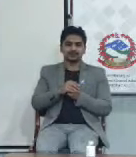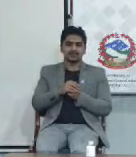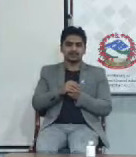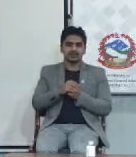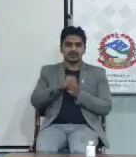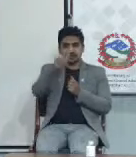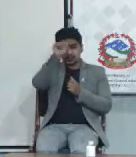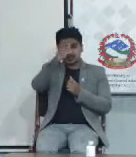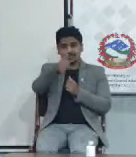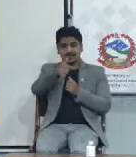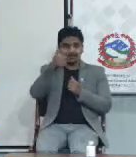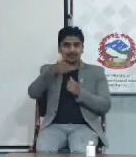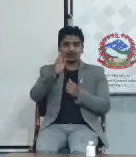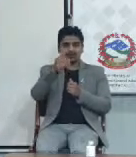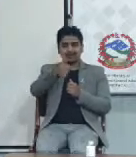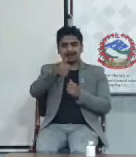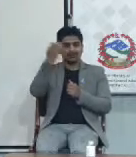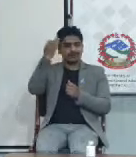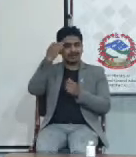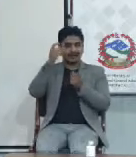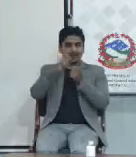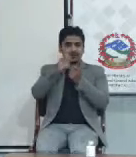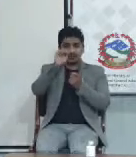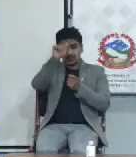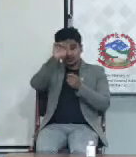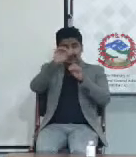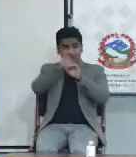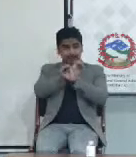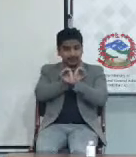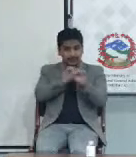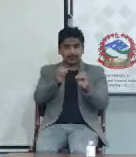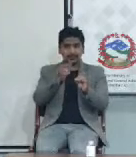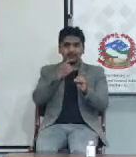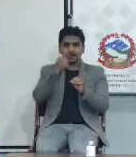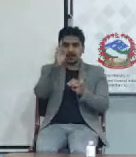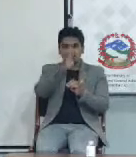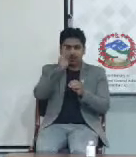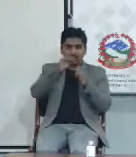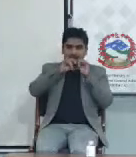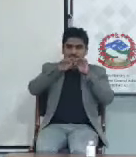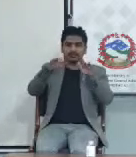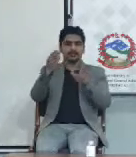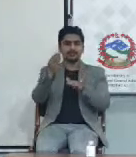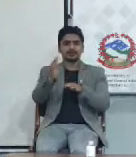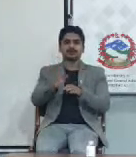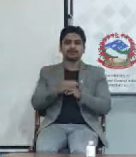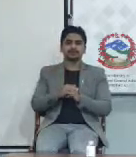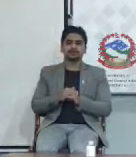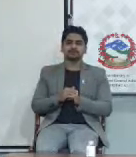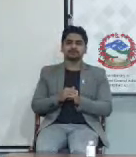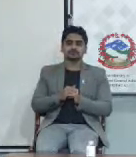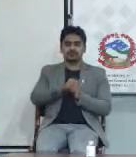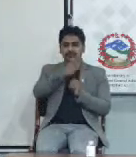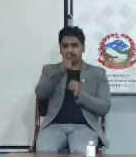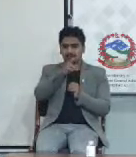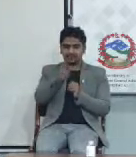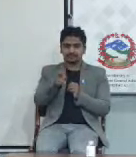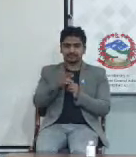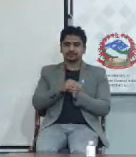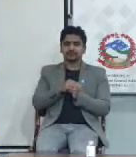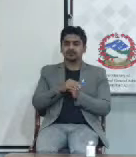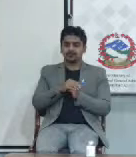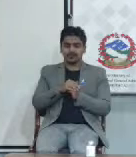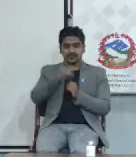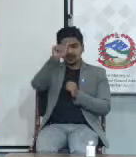instead of right information. Then then it can avoid it can minimize the loss